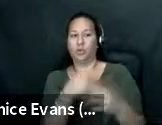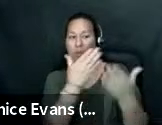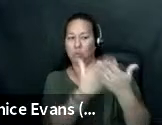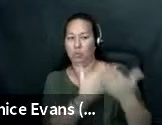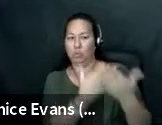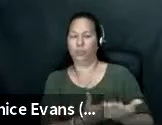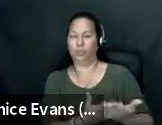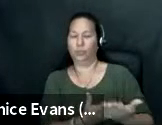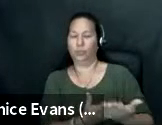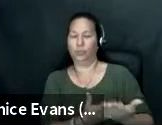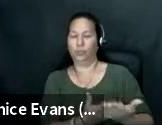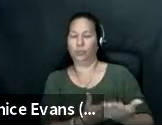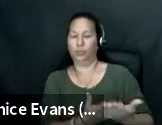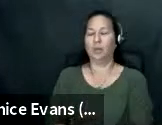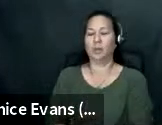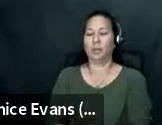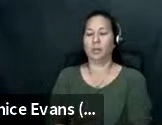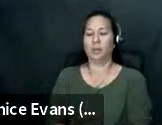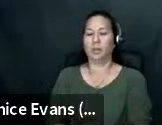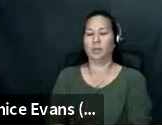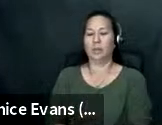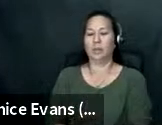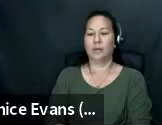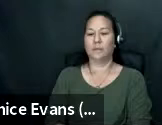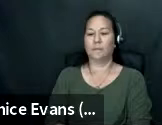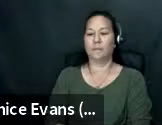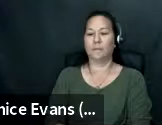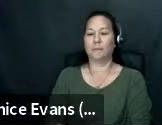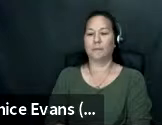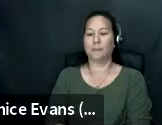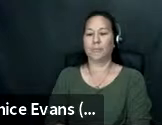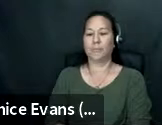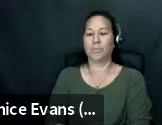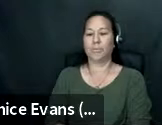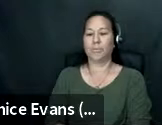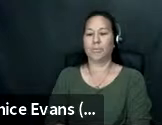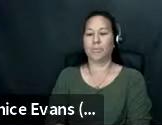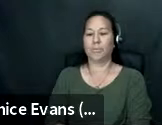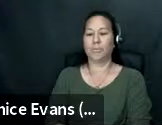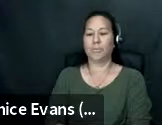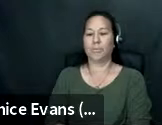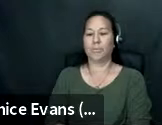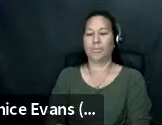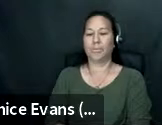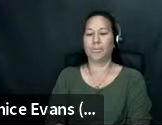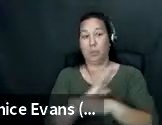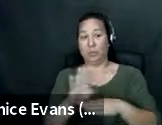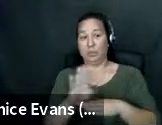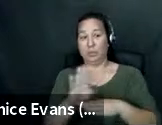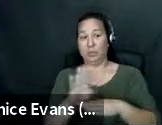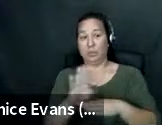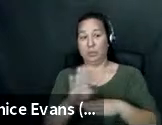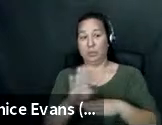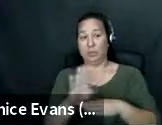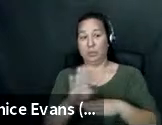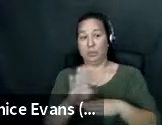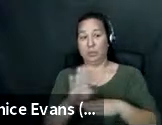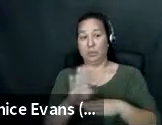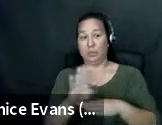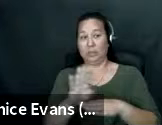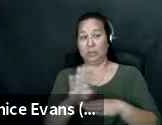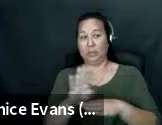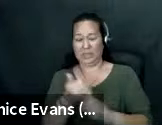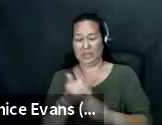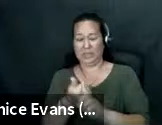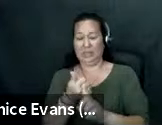a third-party provider to document an employee's vaccination status? I'm guessing, Eileen, that's probably you.